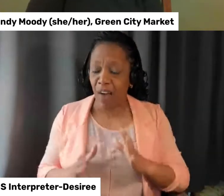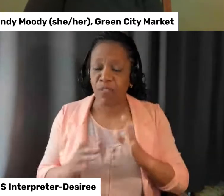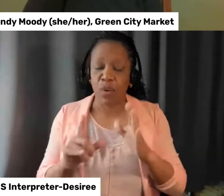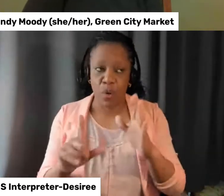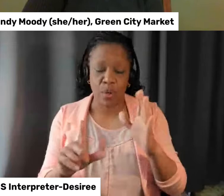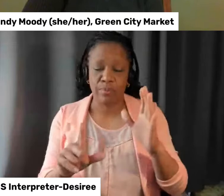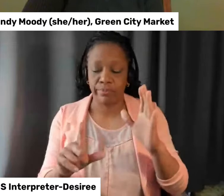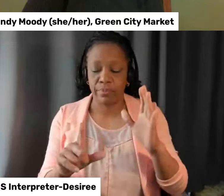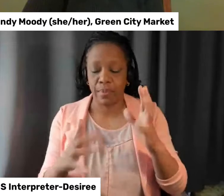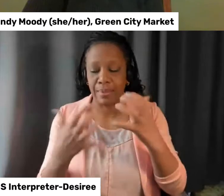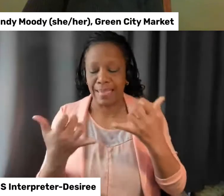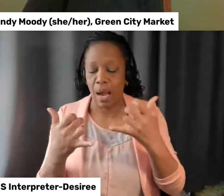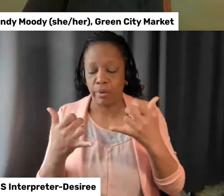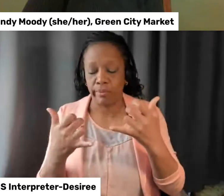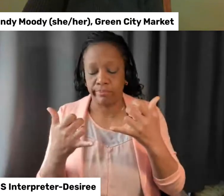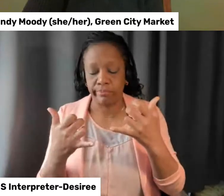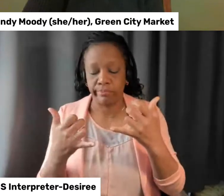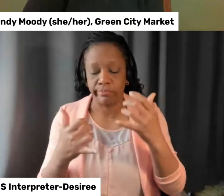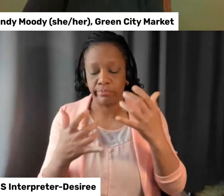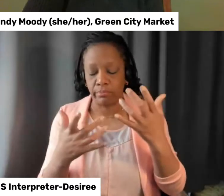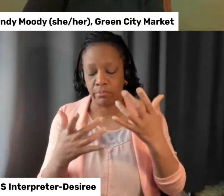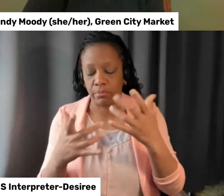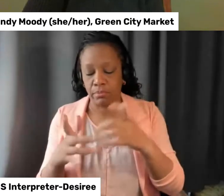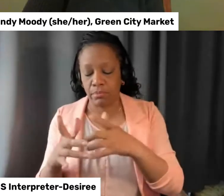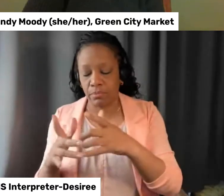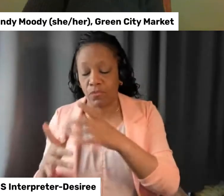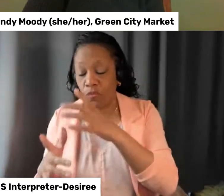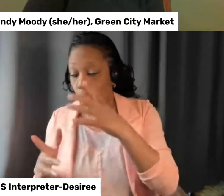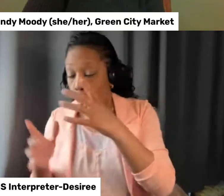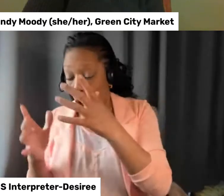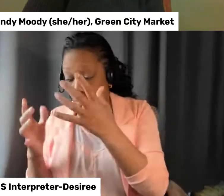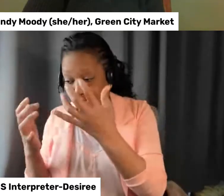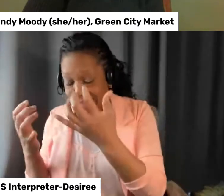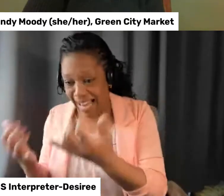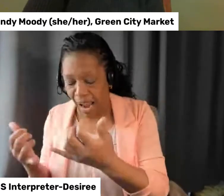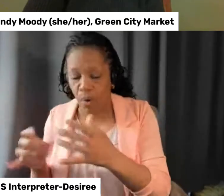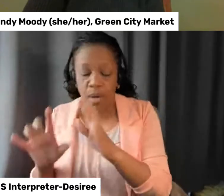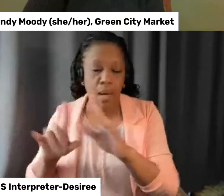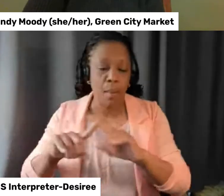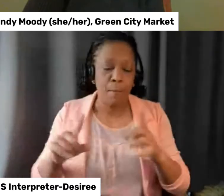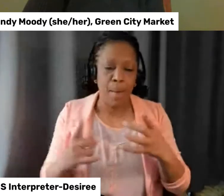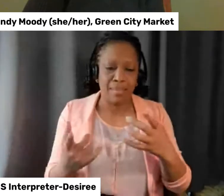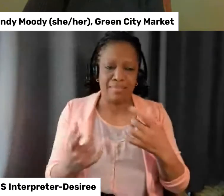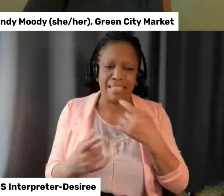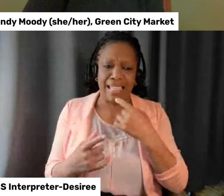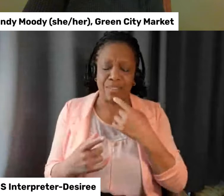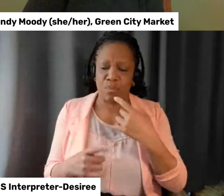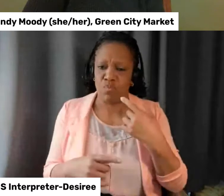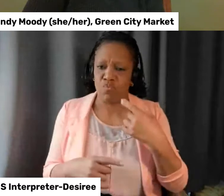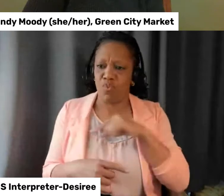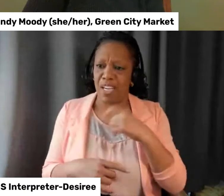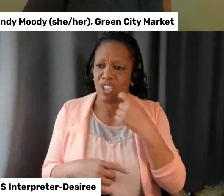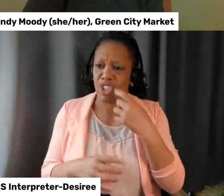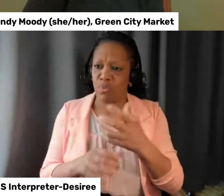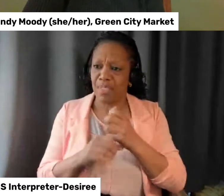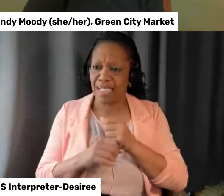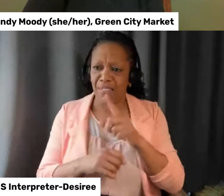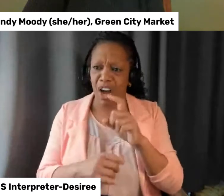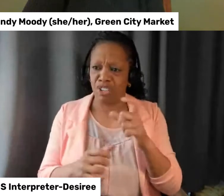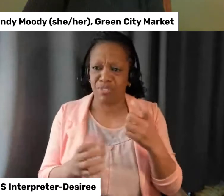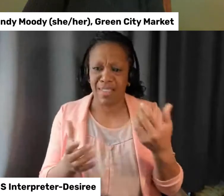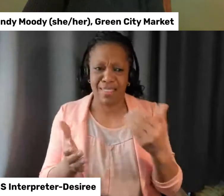And his question was, we just got a bill for $100,000 or some insane amount from the park district to